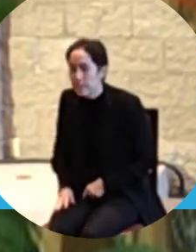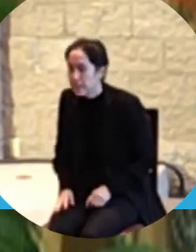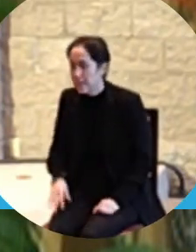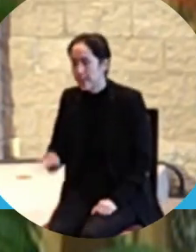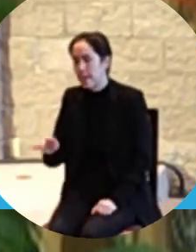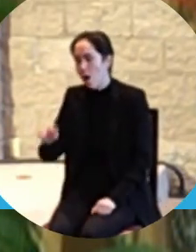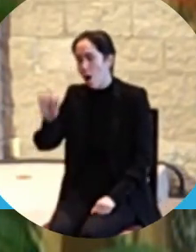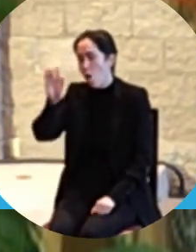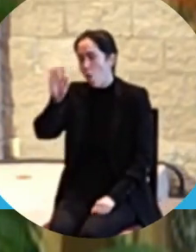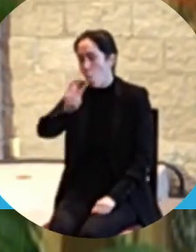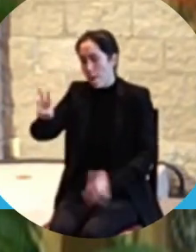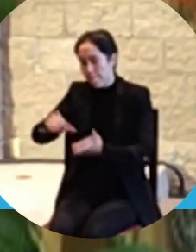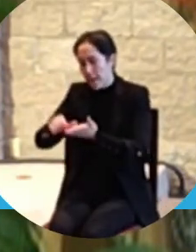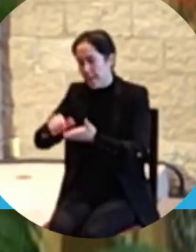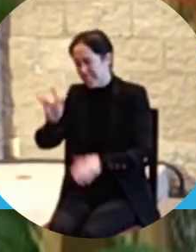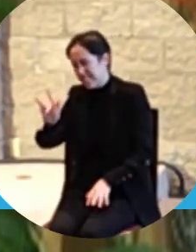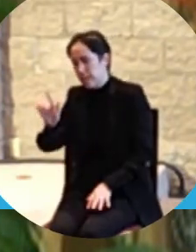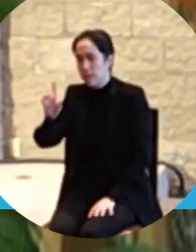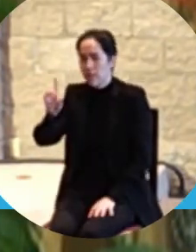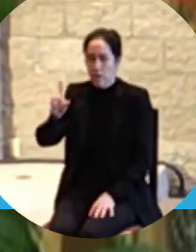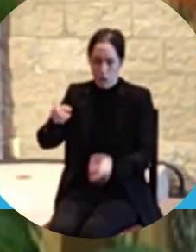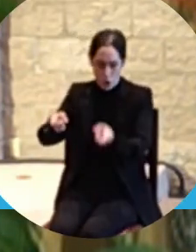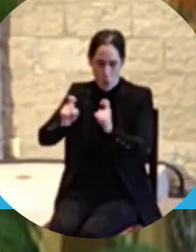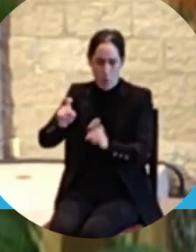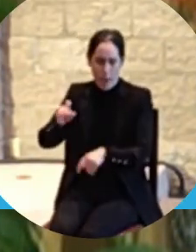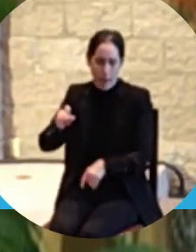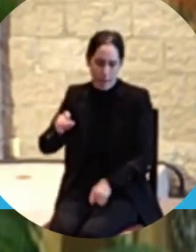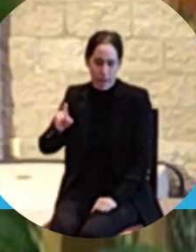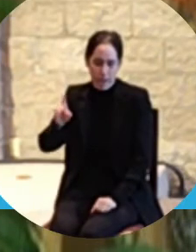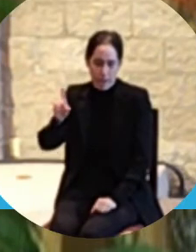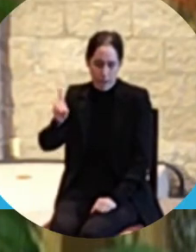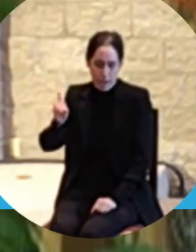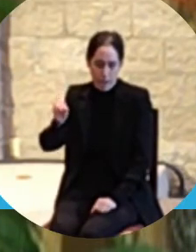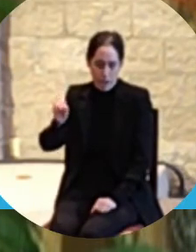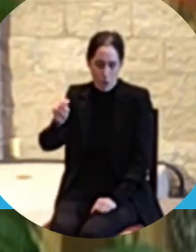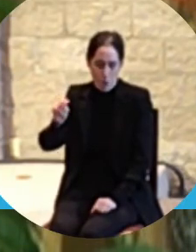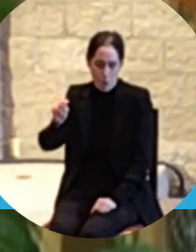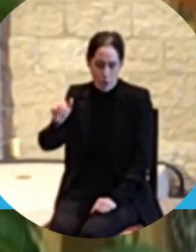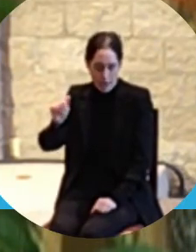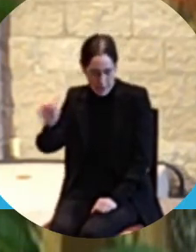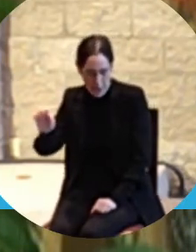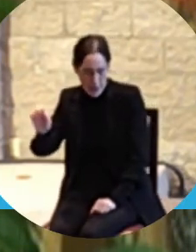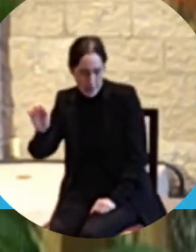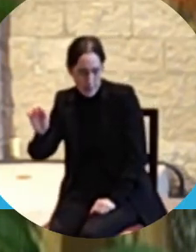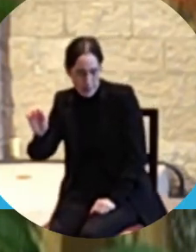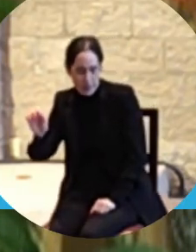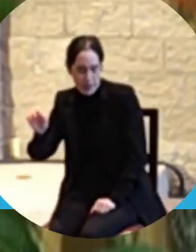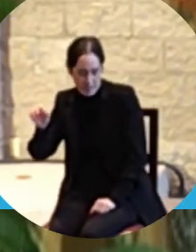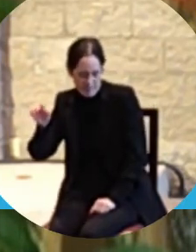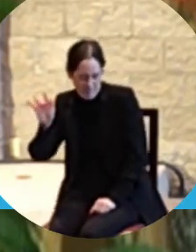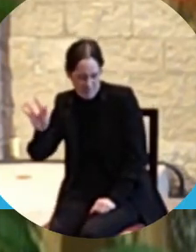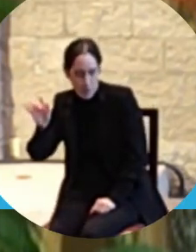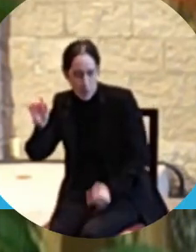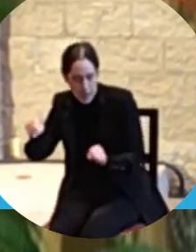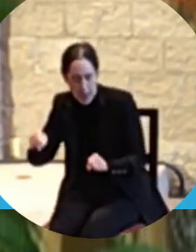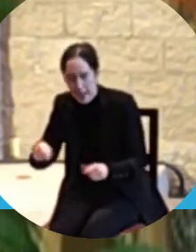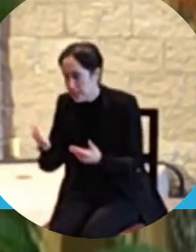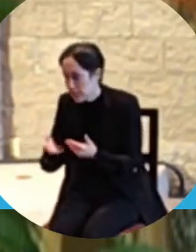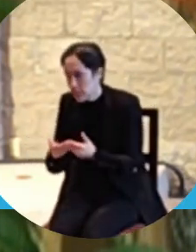button, and you can easily do so on our secured website. Also, if you're streaming with us, you can also